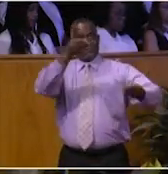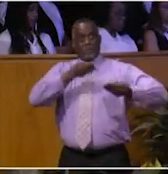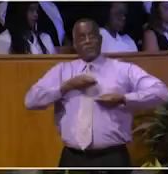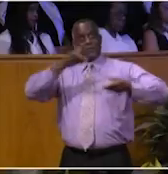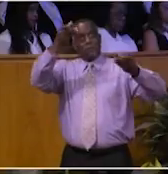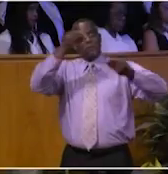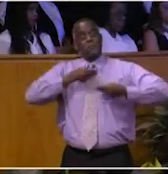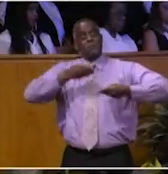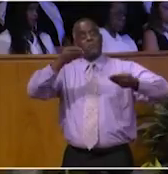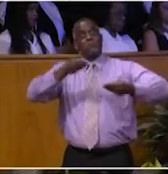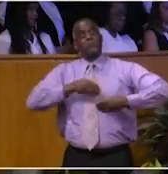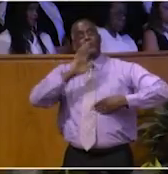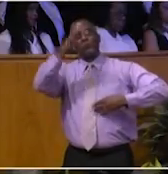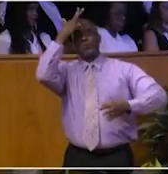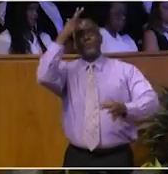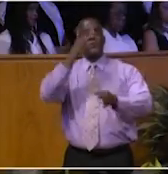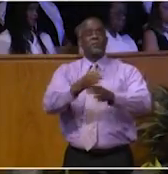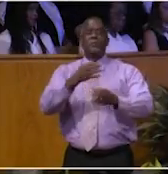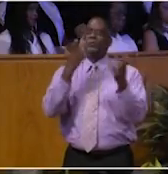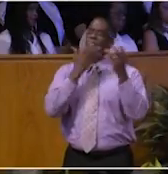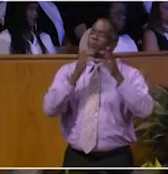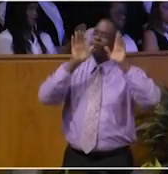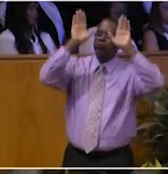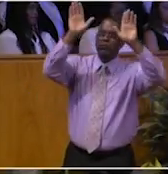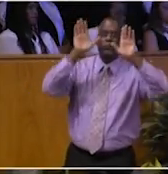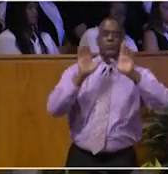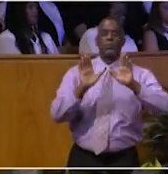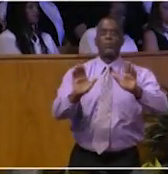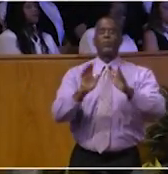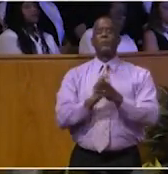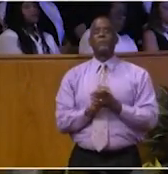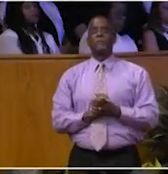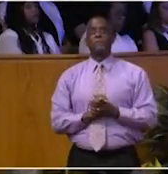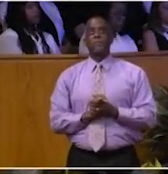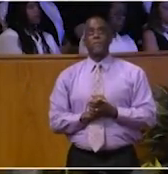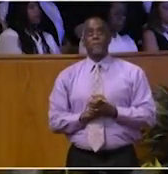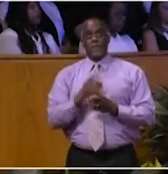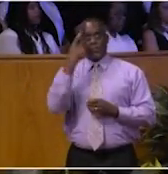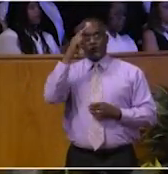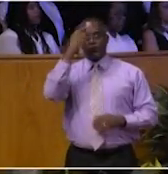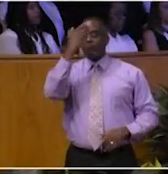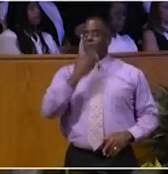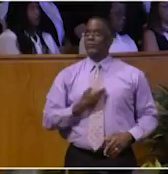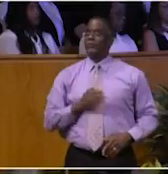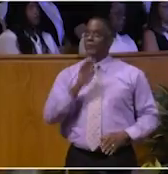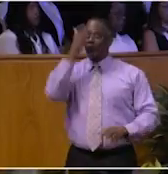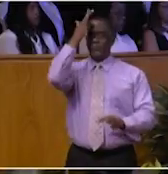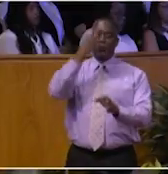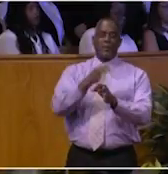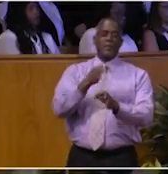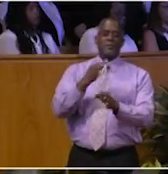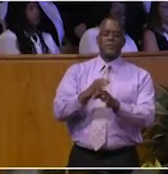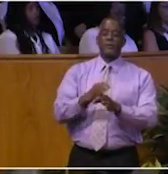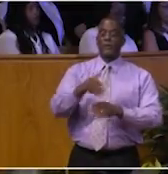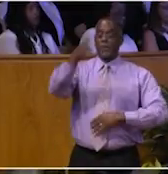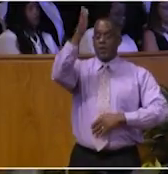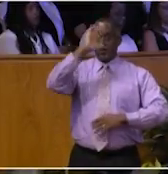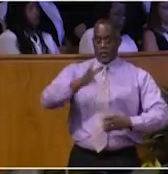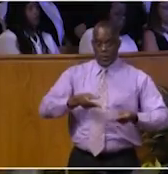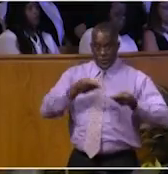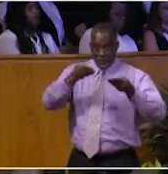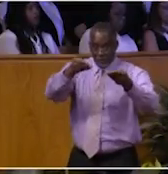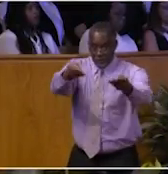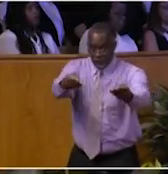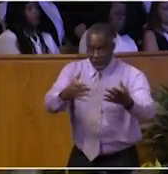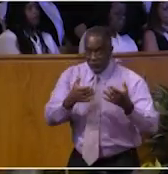provided. Great is thy faithfulness unto me. God gives us strength